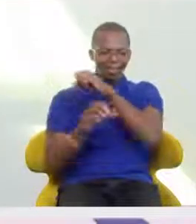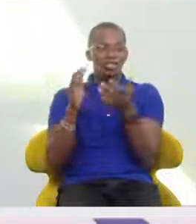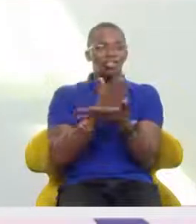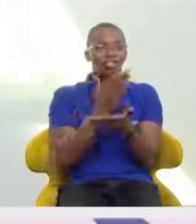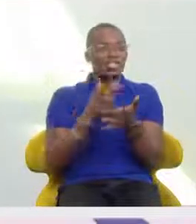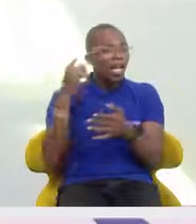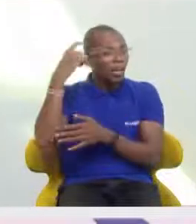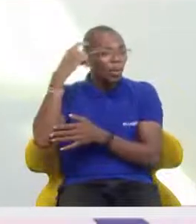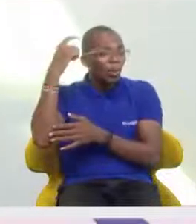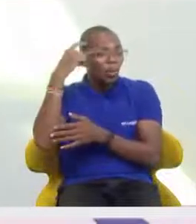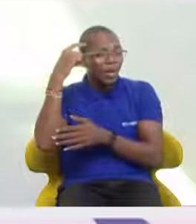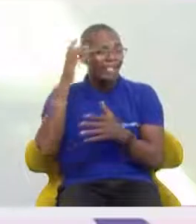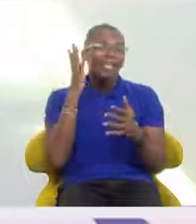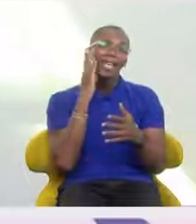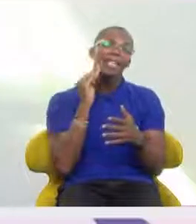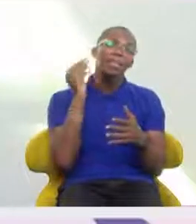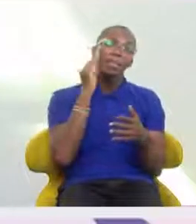services that have,